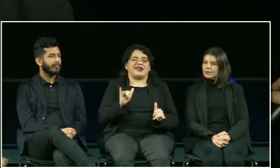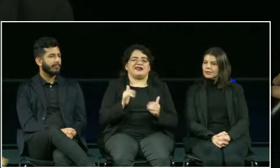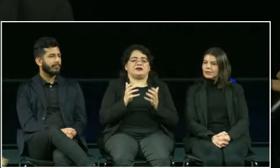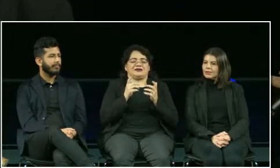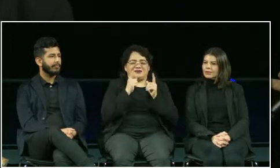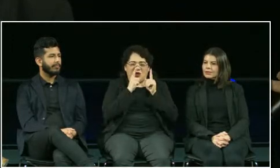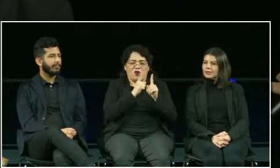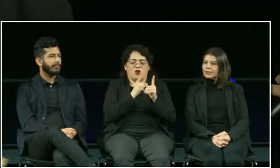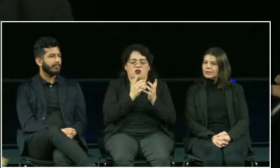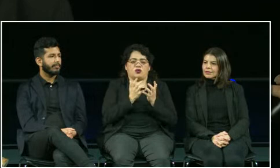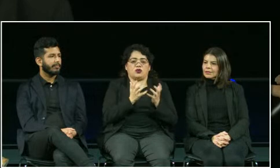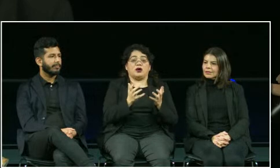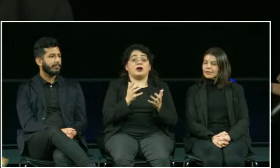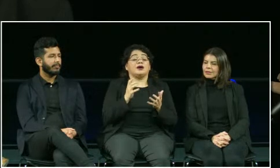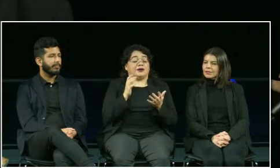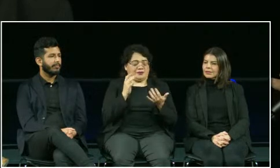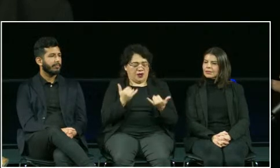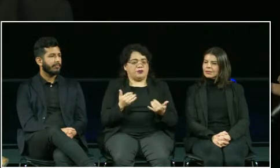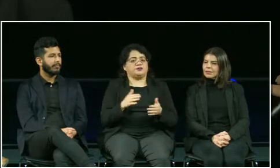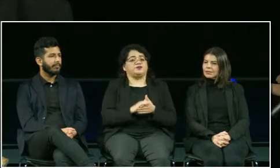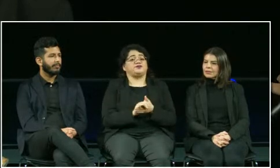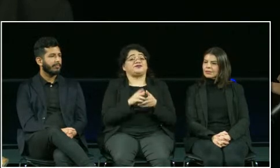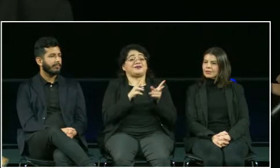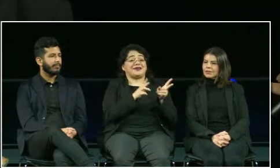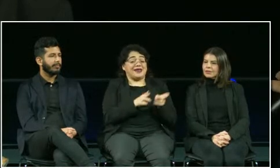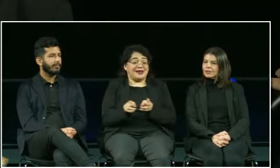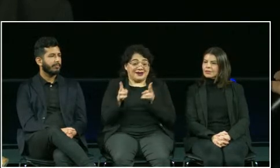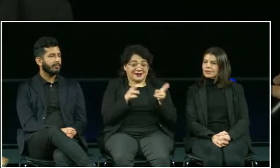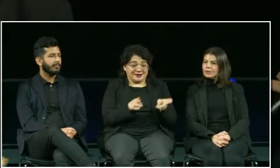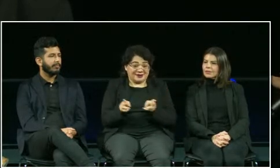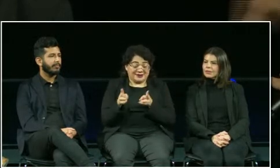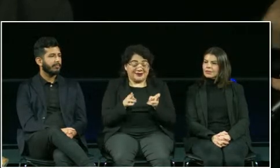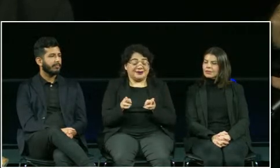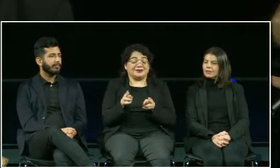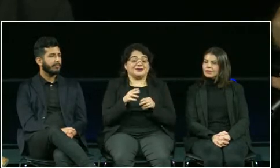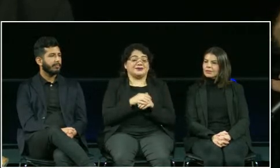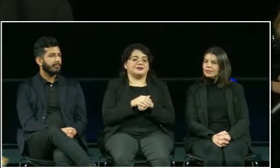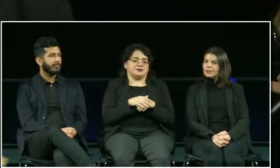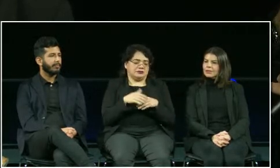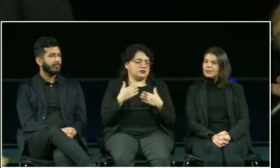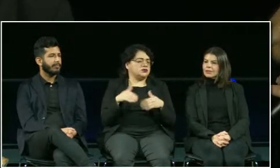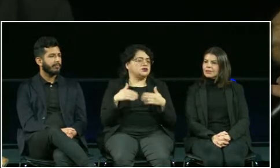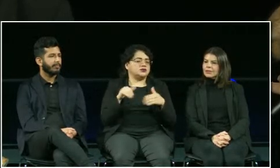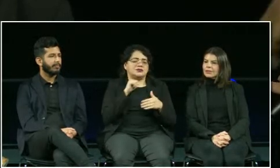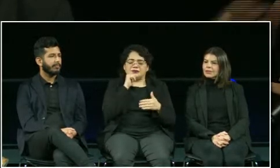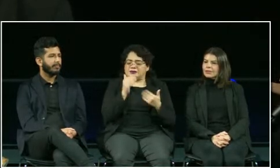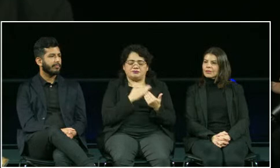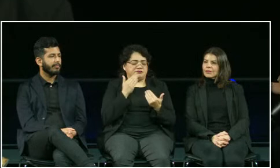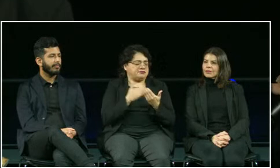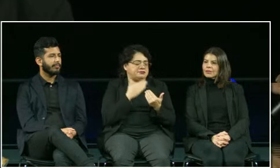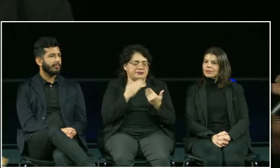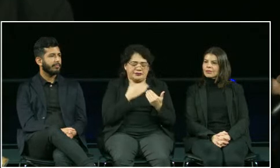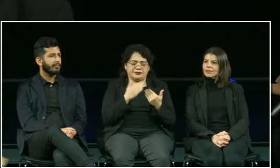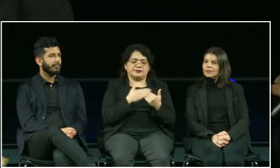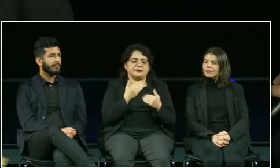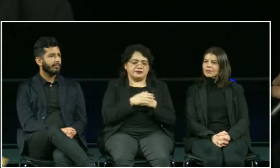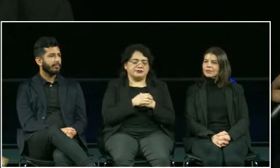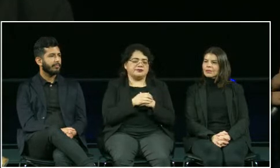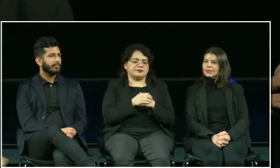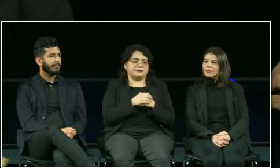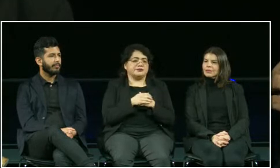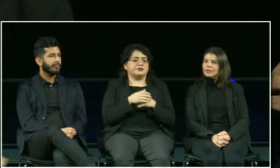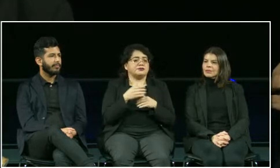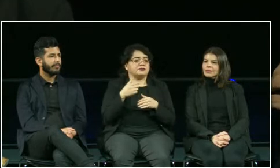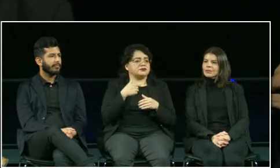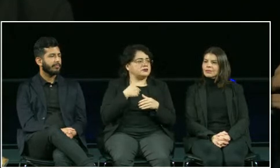audience. This brings us to the editing. The editing was quite tricky because I didn't want to have an